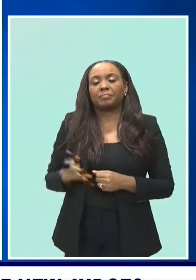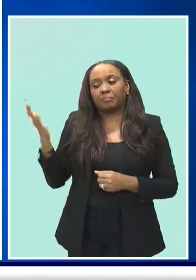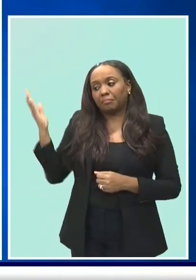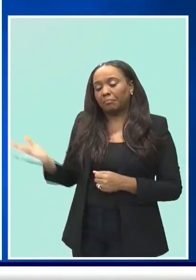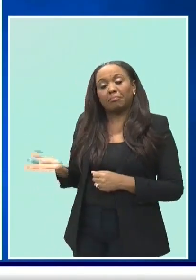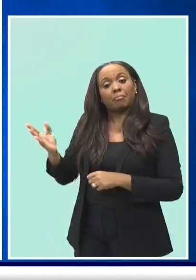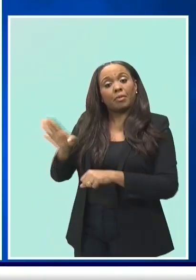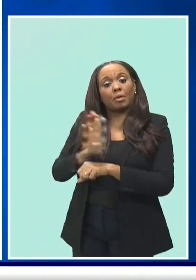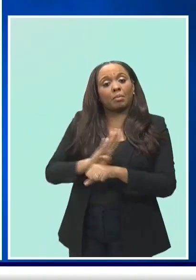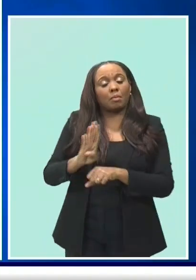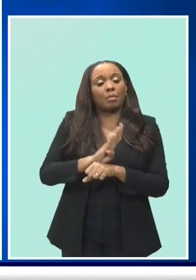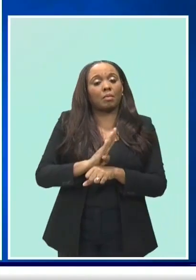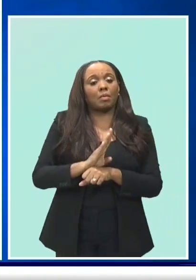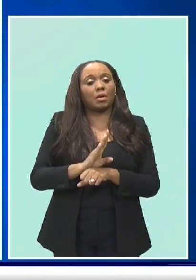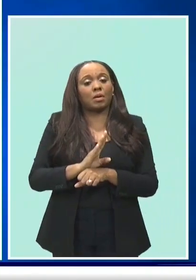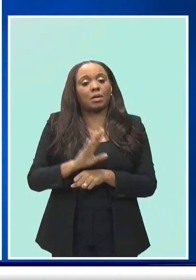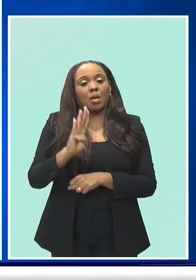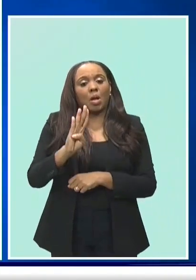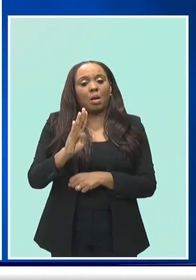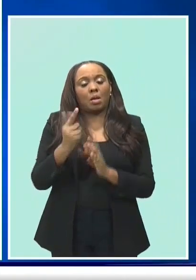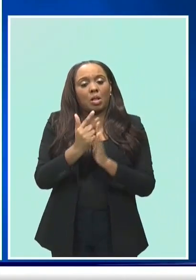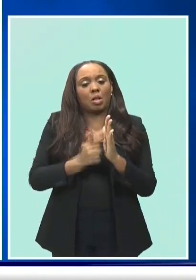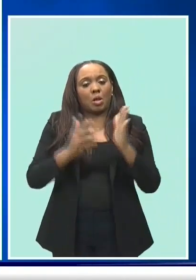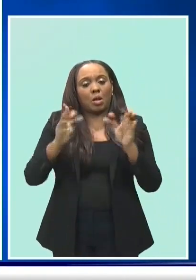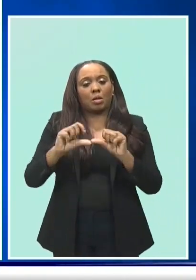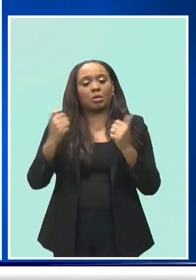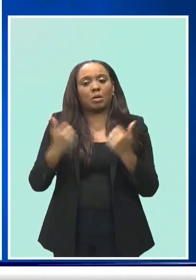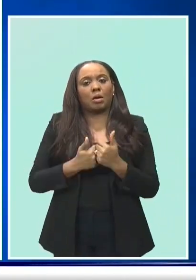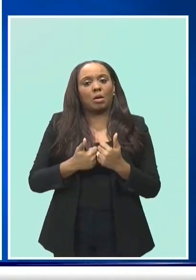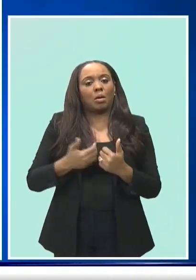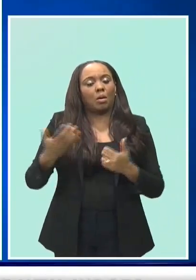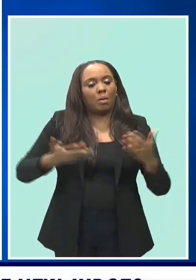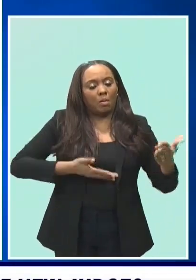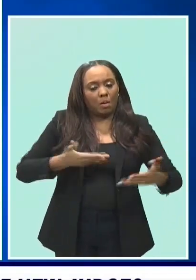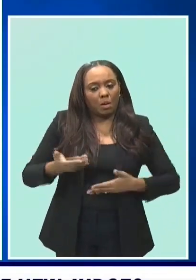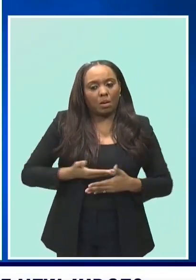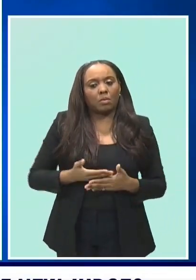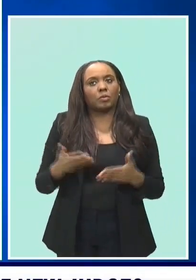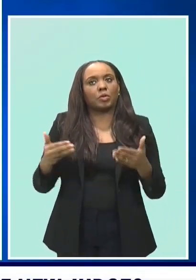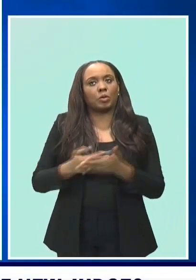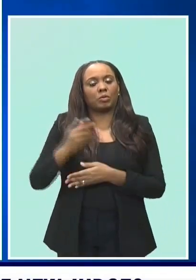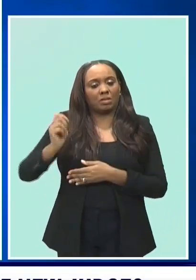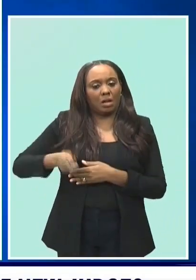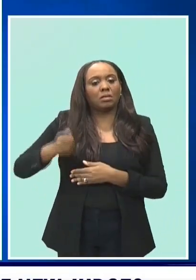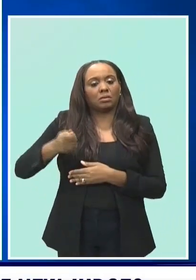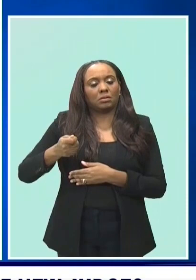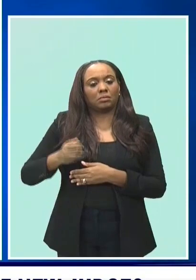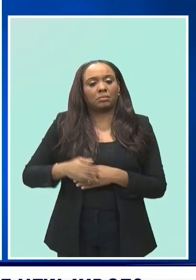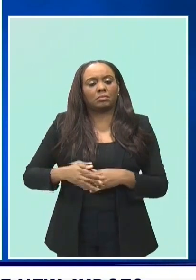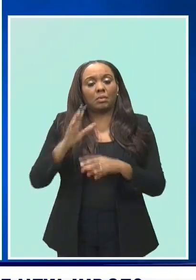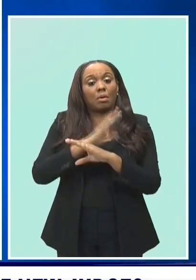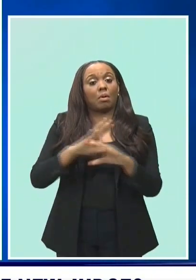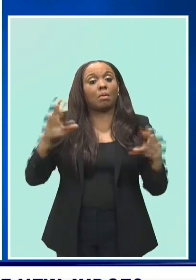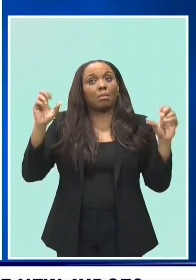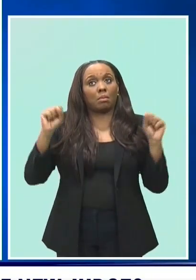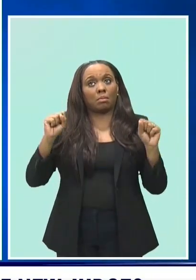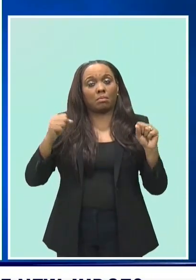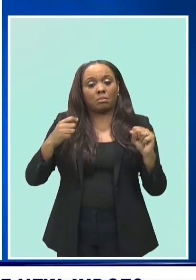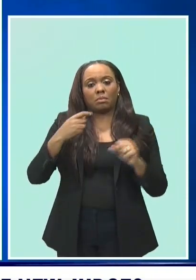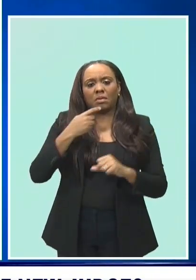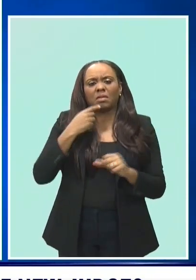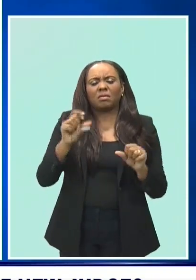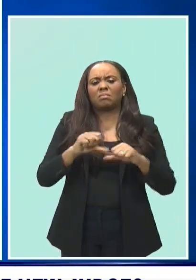the appointment of 3 Court of Appeal judges and 5 more to the High Courts of Barbados. President Rosalind Smith-Miller says